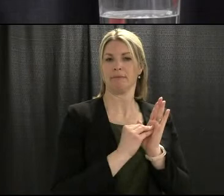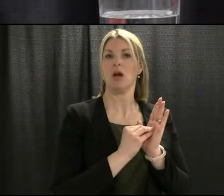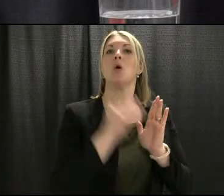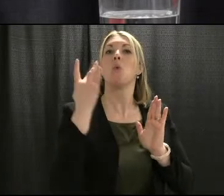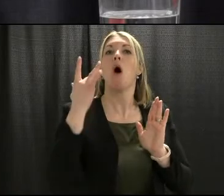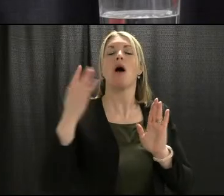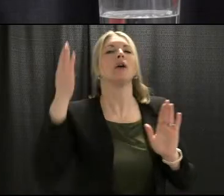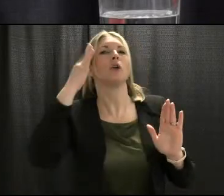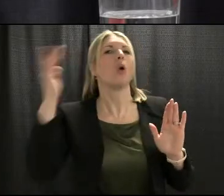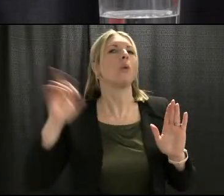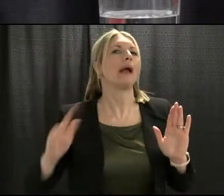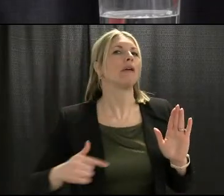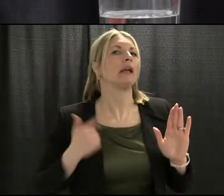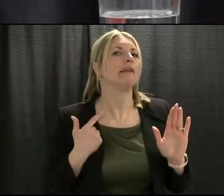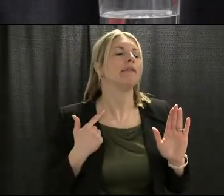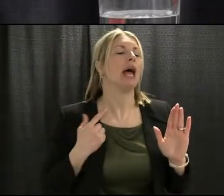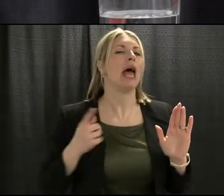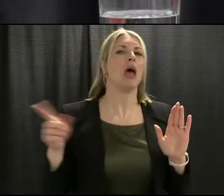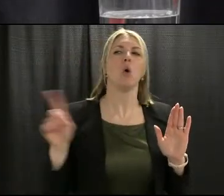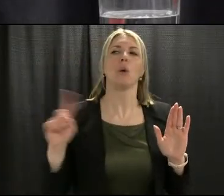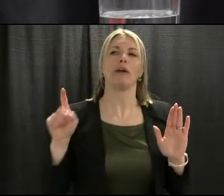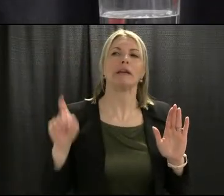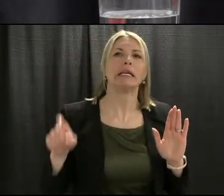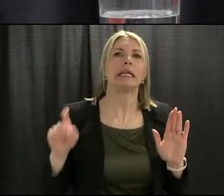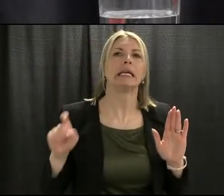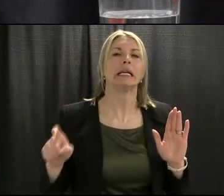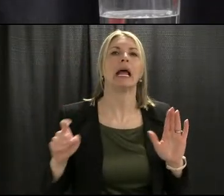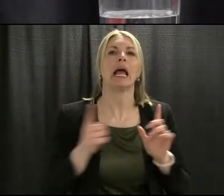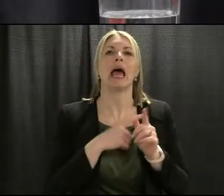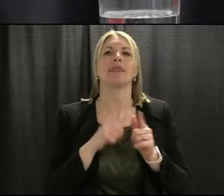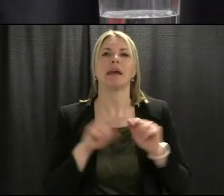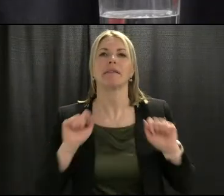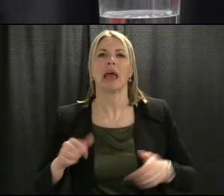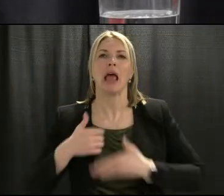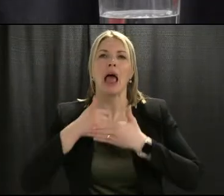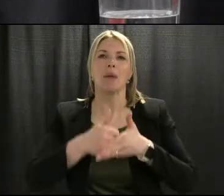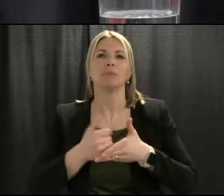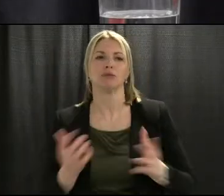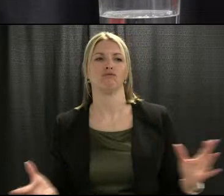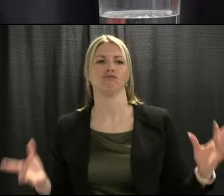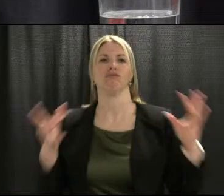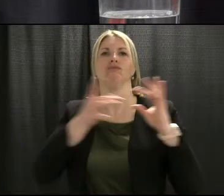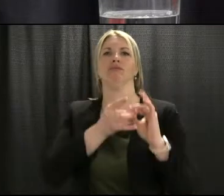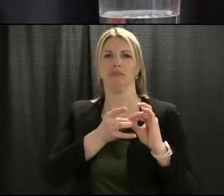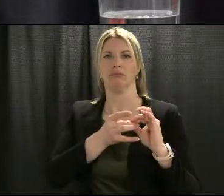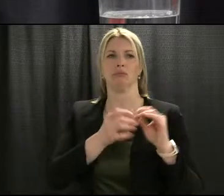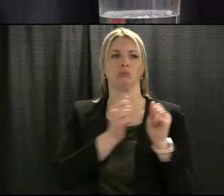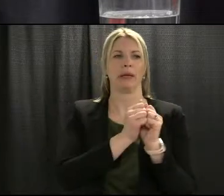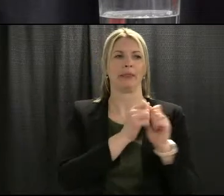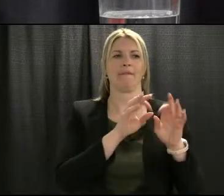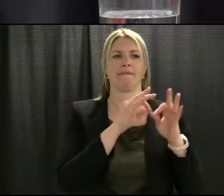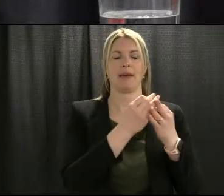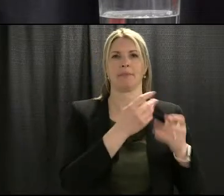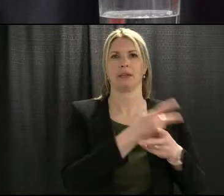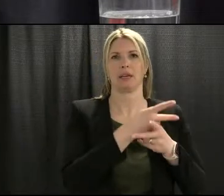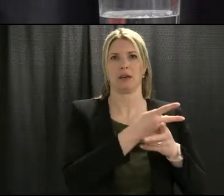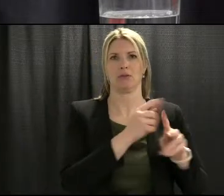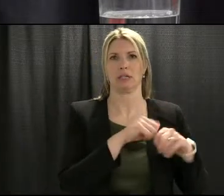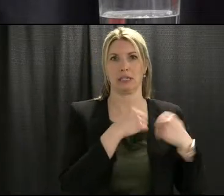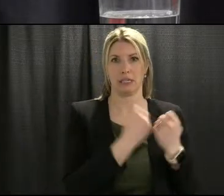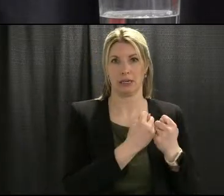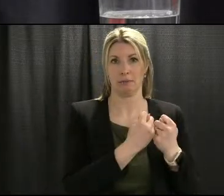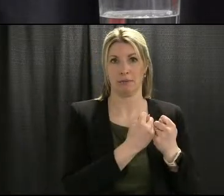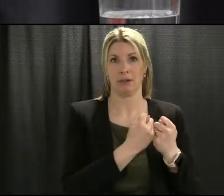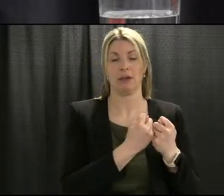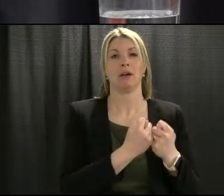announced over the next few years. Establishing family care teams is an important healthcare action that we are taking to